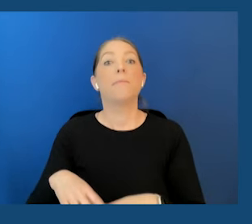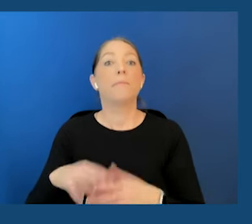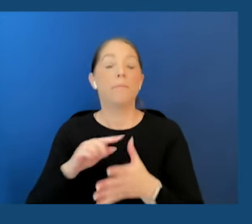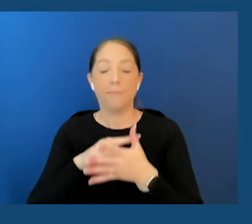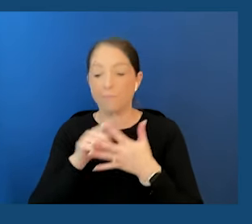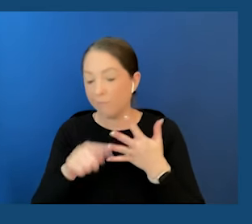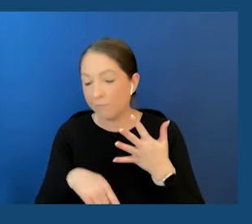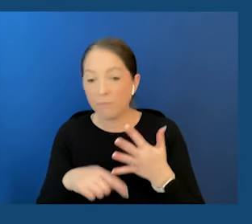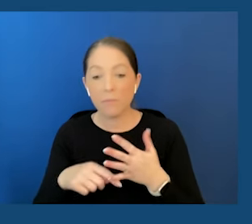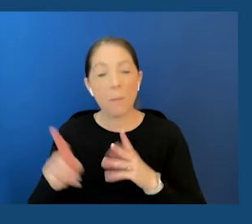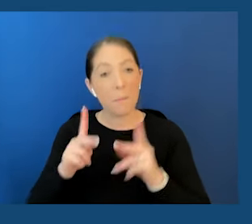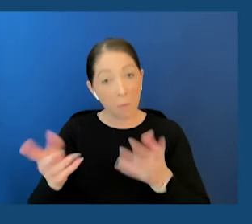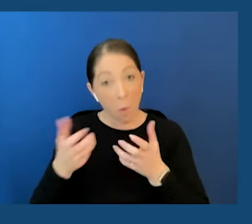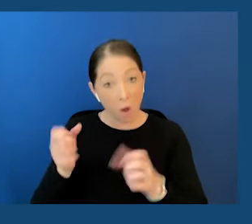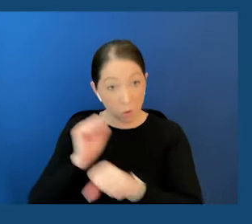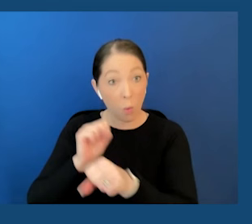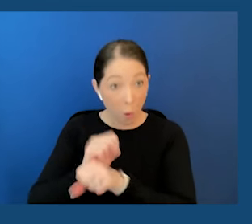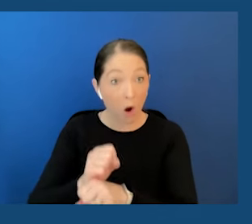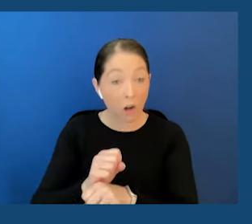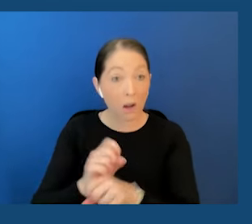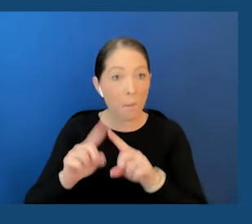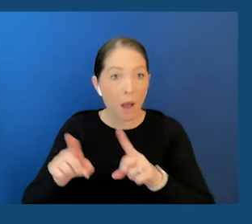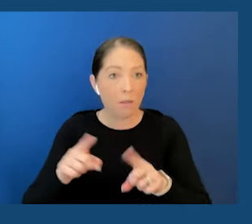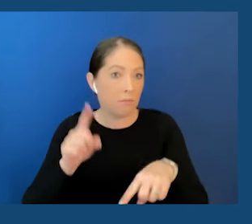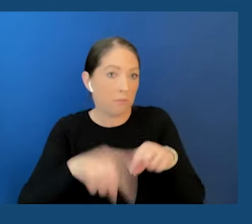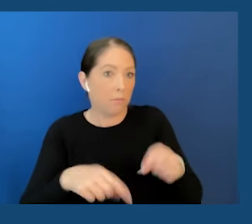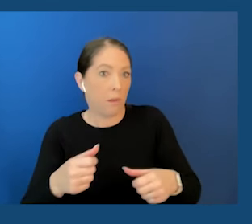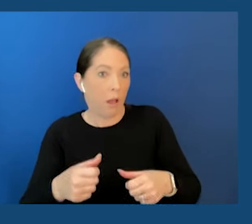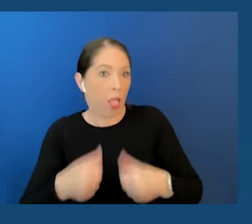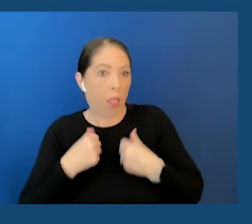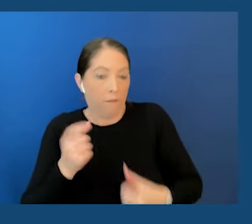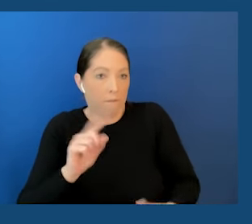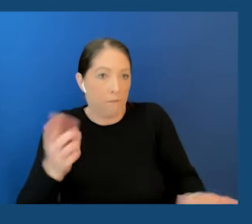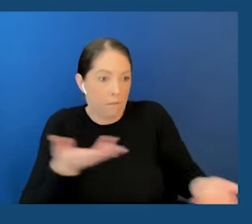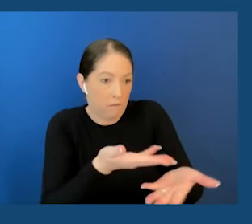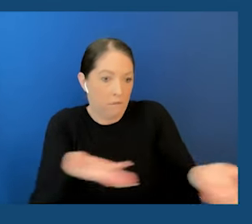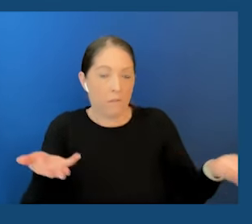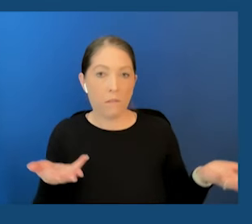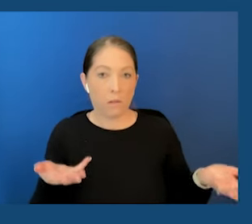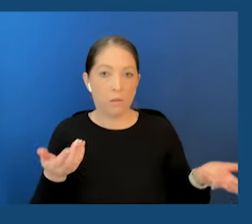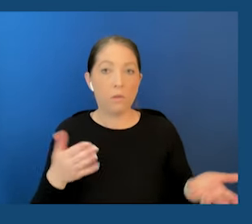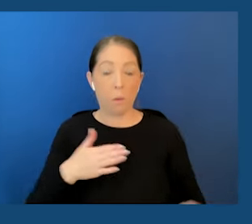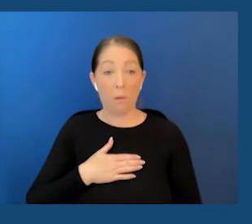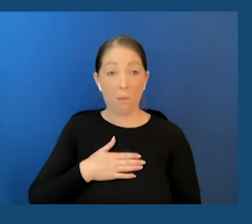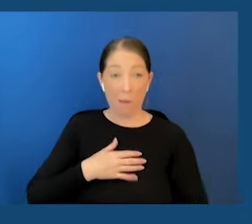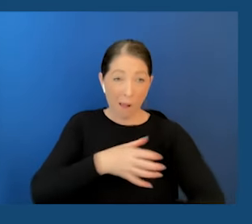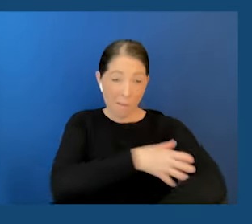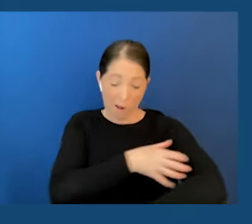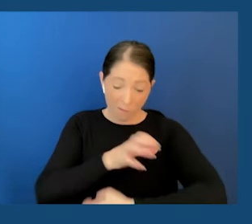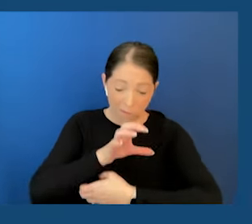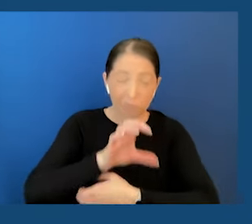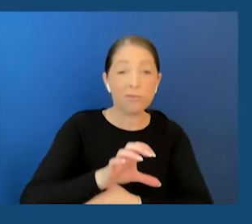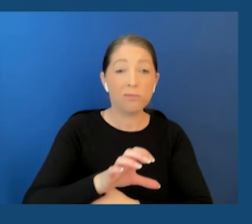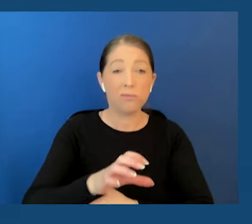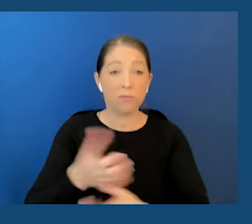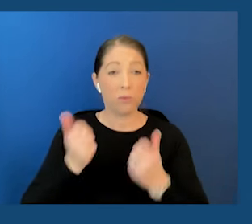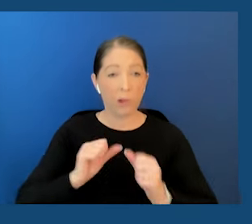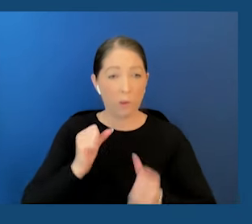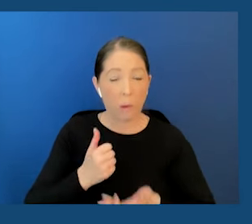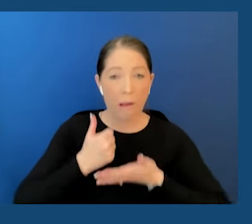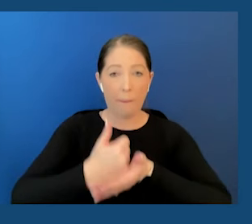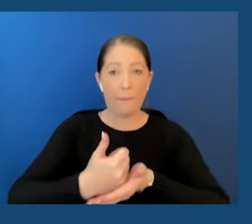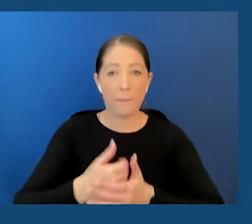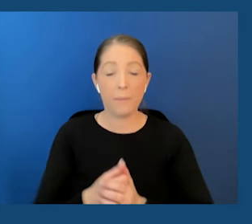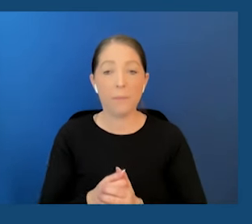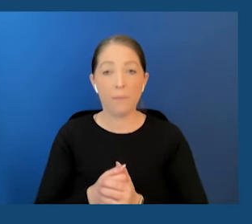People want to work there, but they're not going to have a place to live. So I'm doing everything I can in my power to reverse that trend. And first of all, we announced this